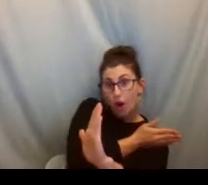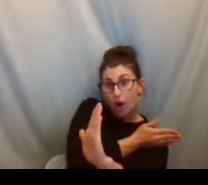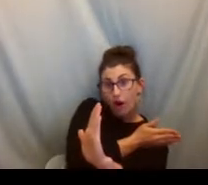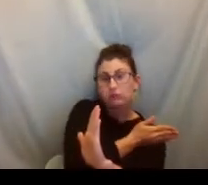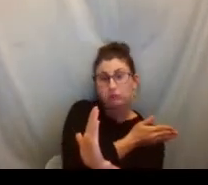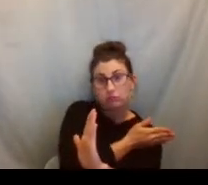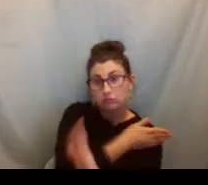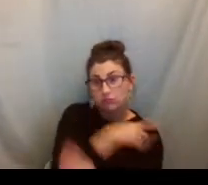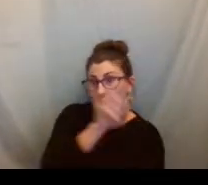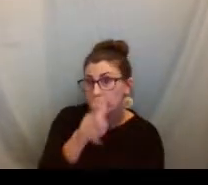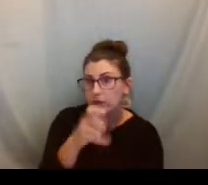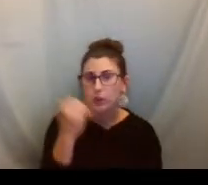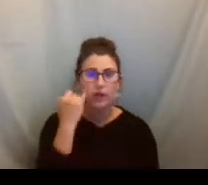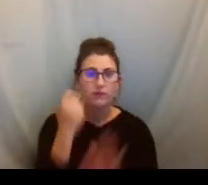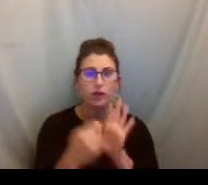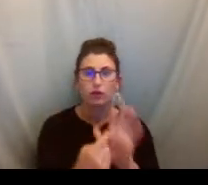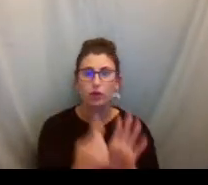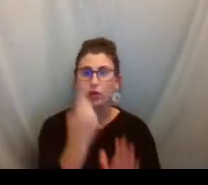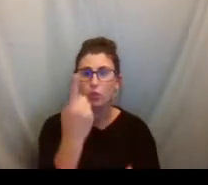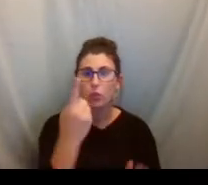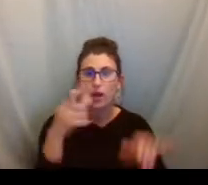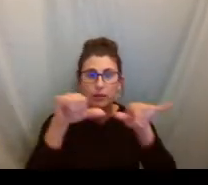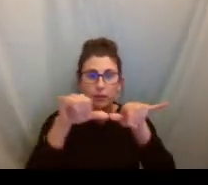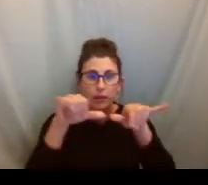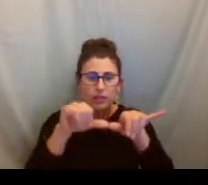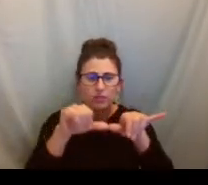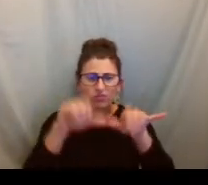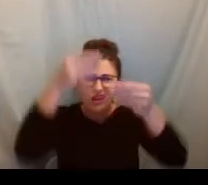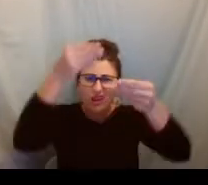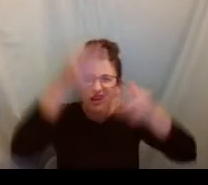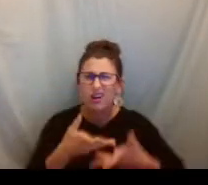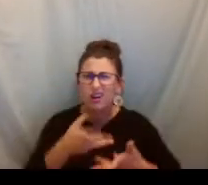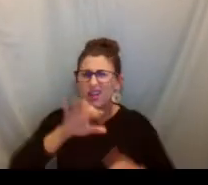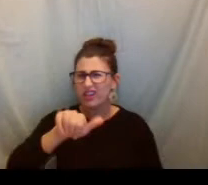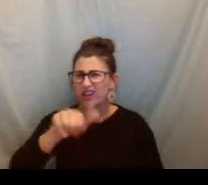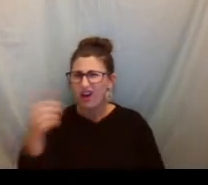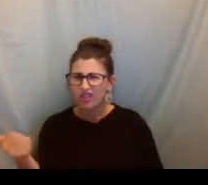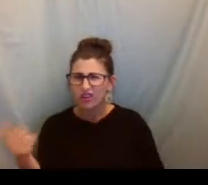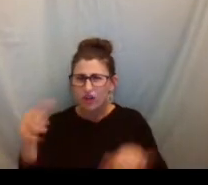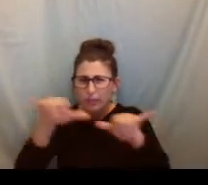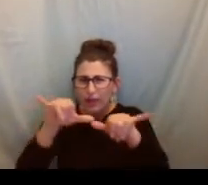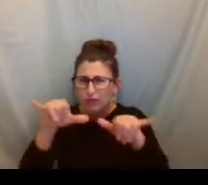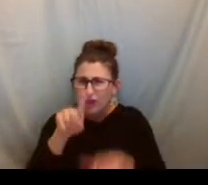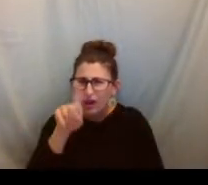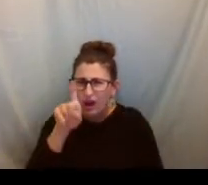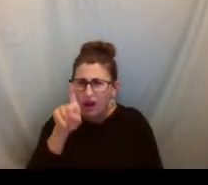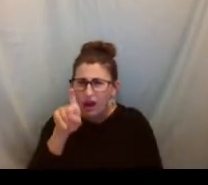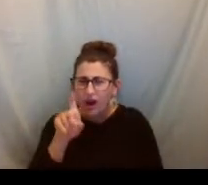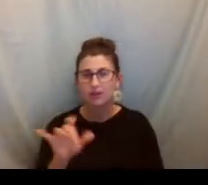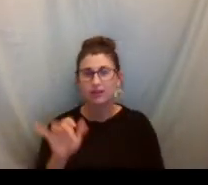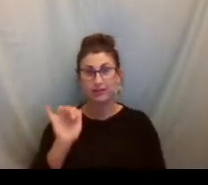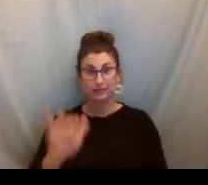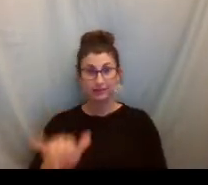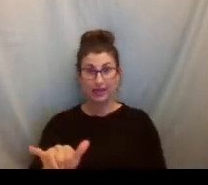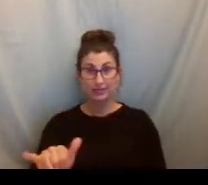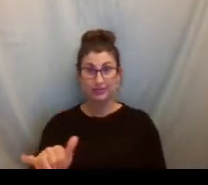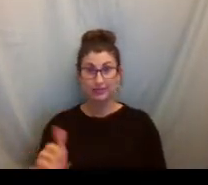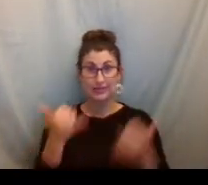to this. If I give you one measurement, can you give me all of the other measurements? That's what